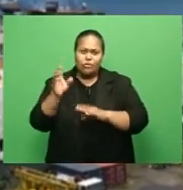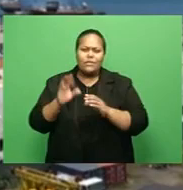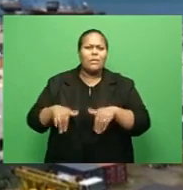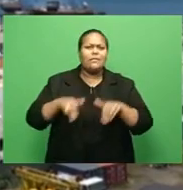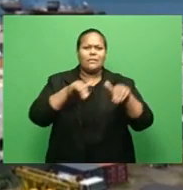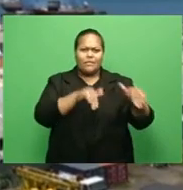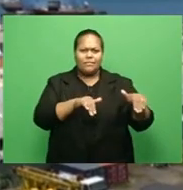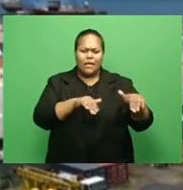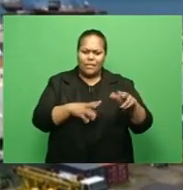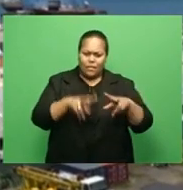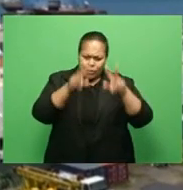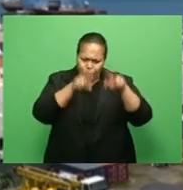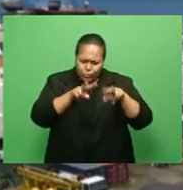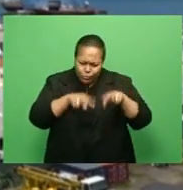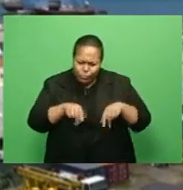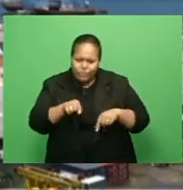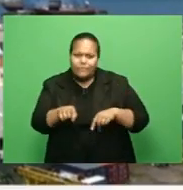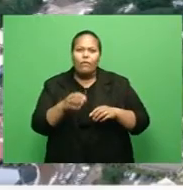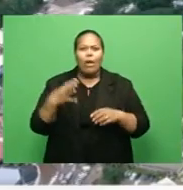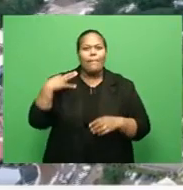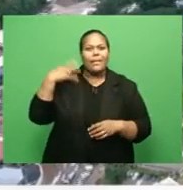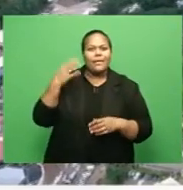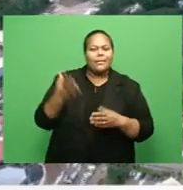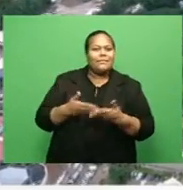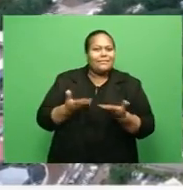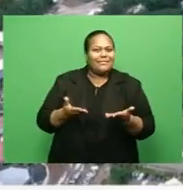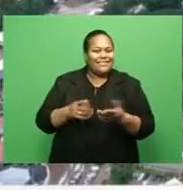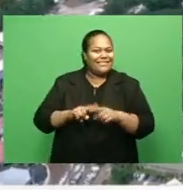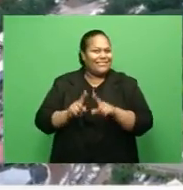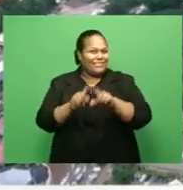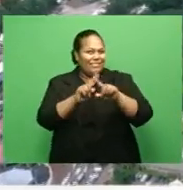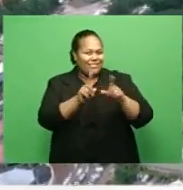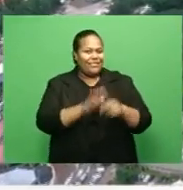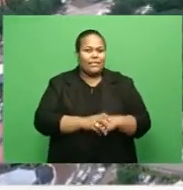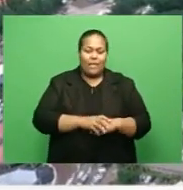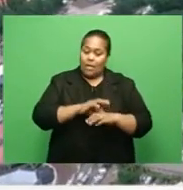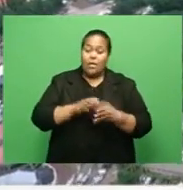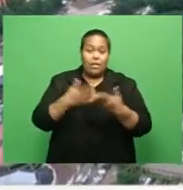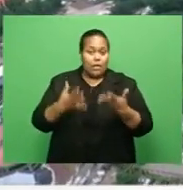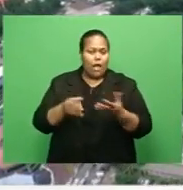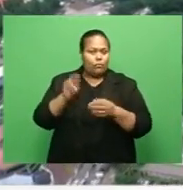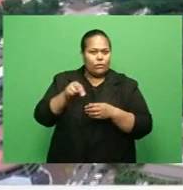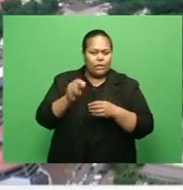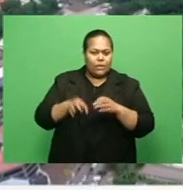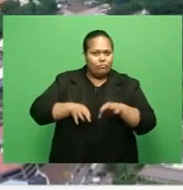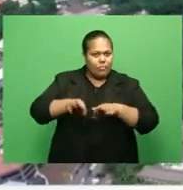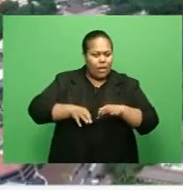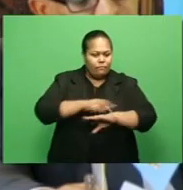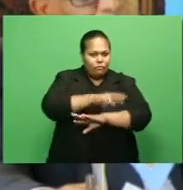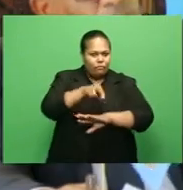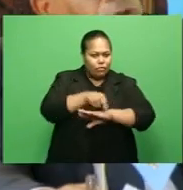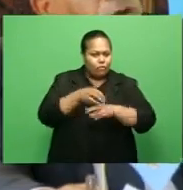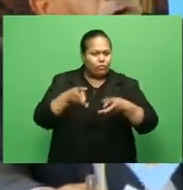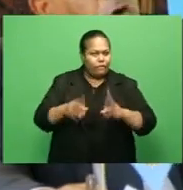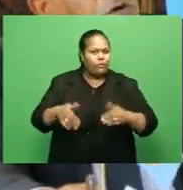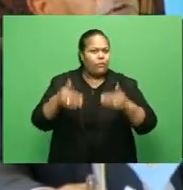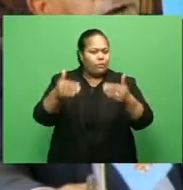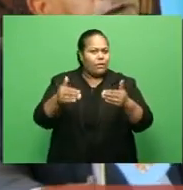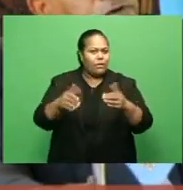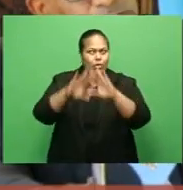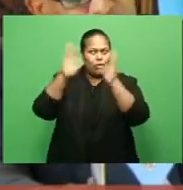scrutining applicants. He adds this is the time to put forward the region's perspective on the way forward in global trade.